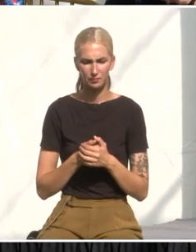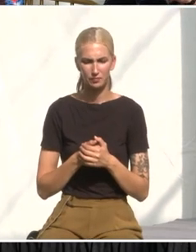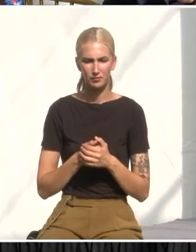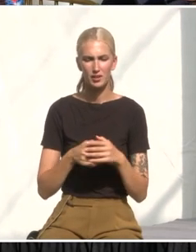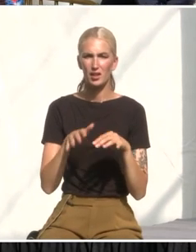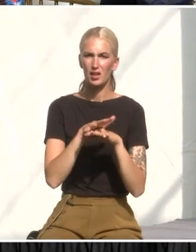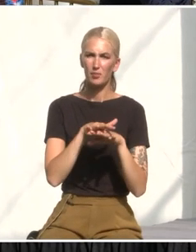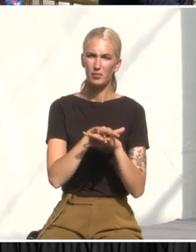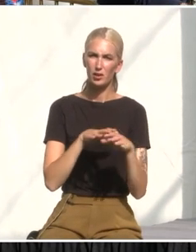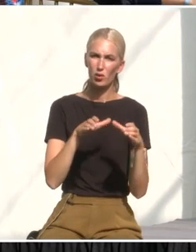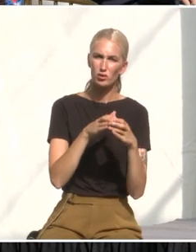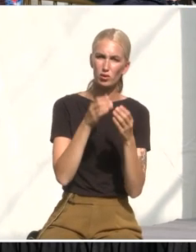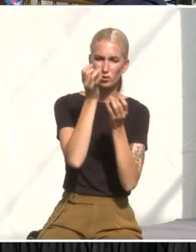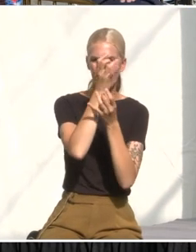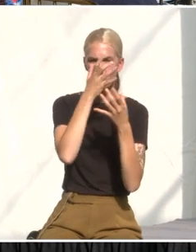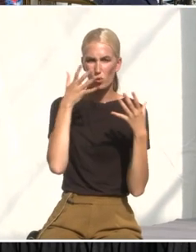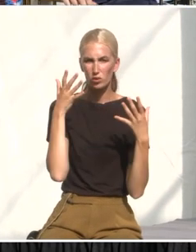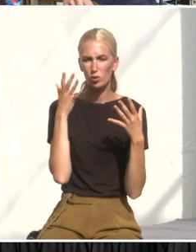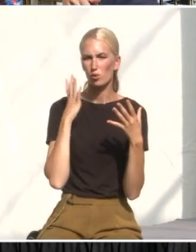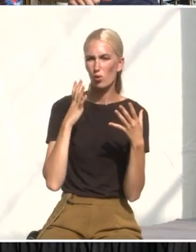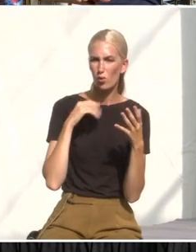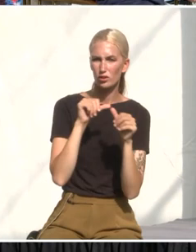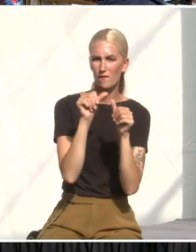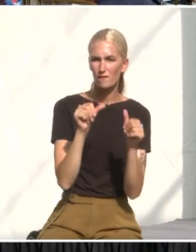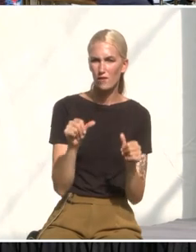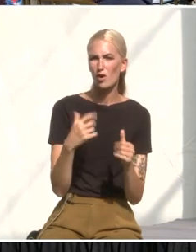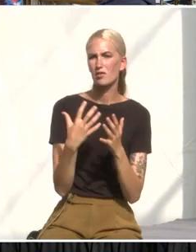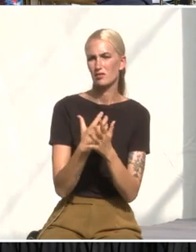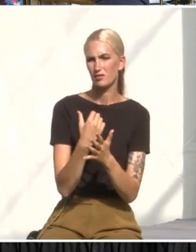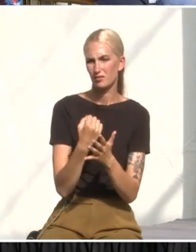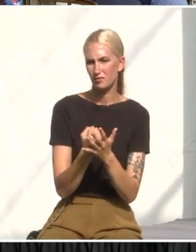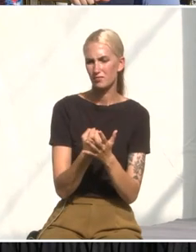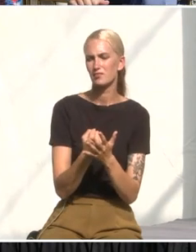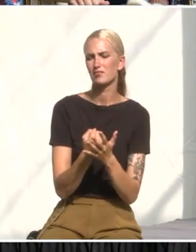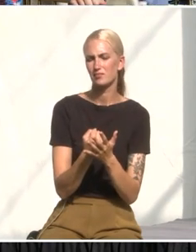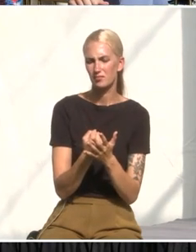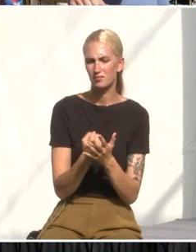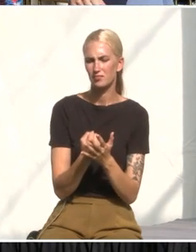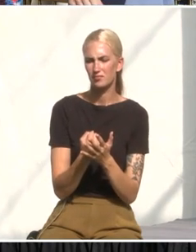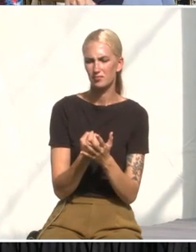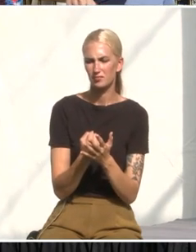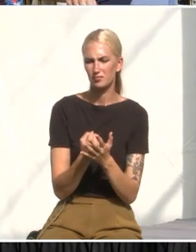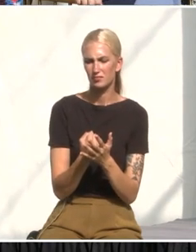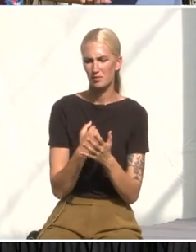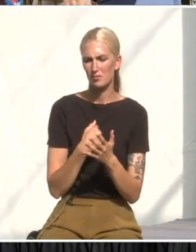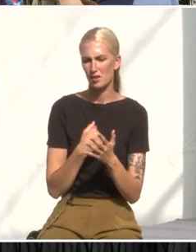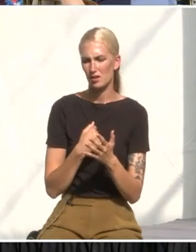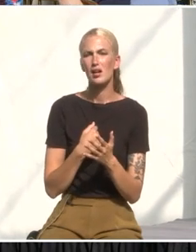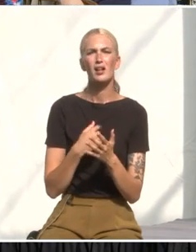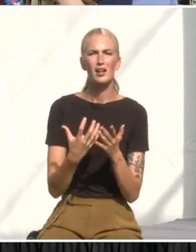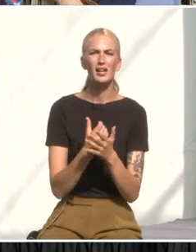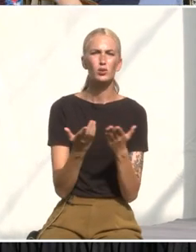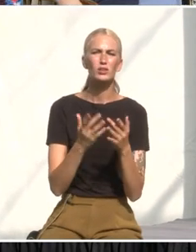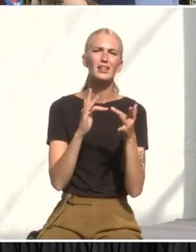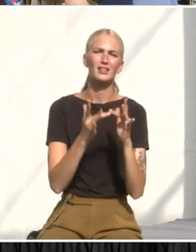societal and maybe cultural forms and expectations. I also had a list. I found it from the internet. There